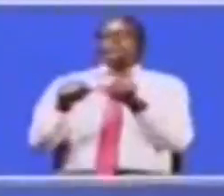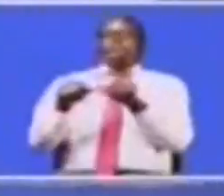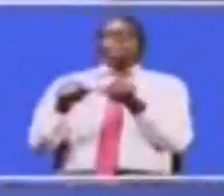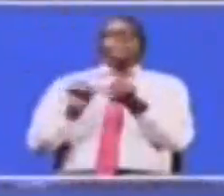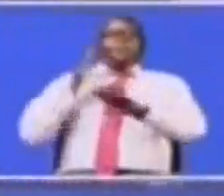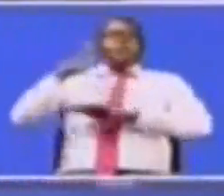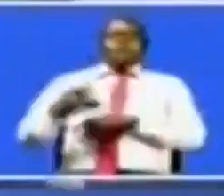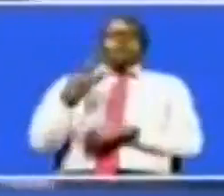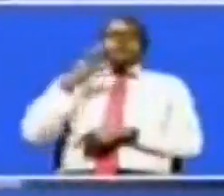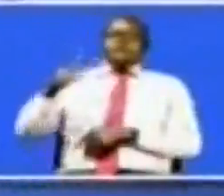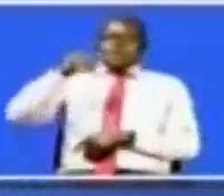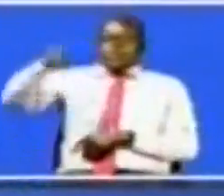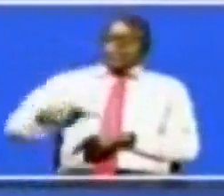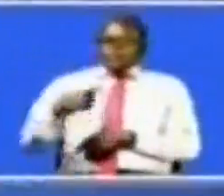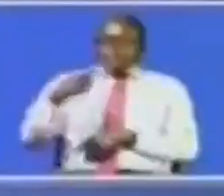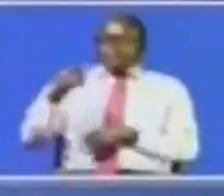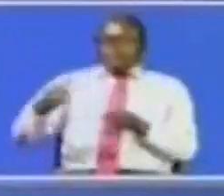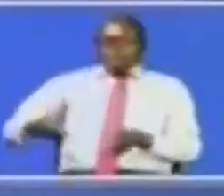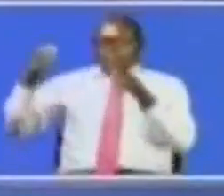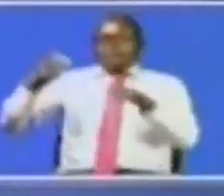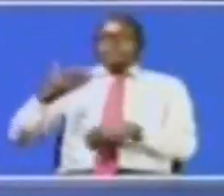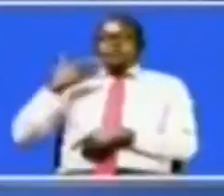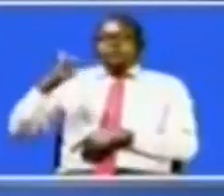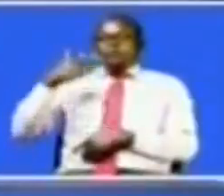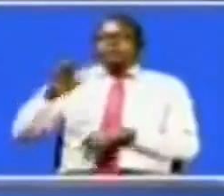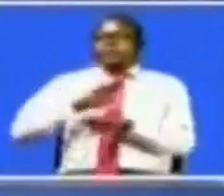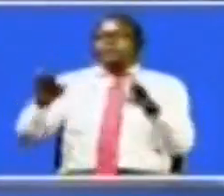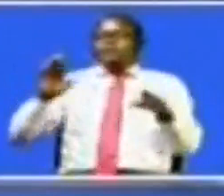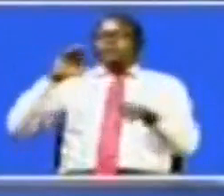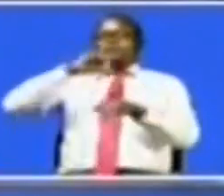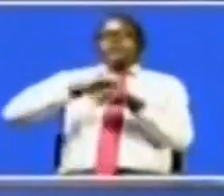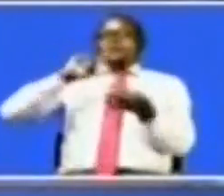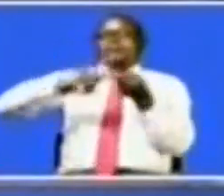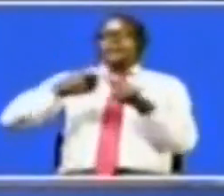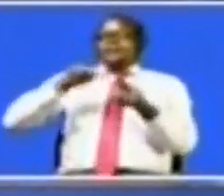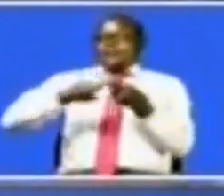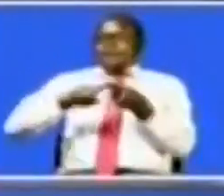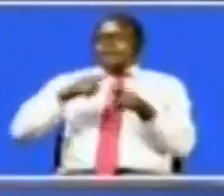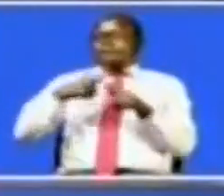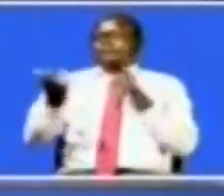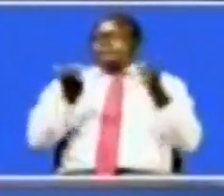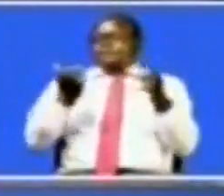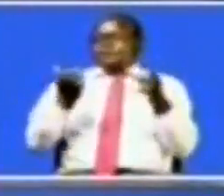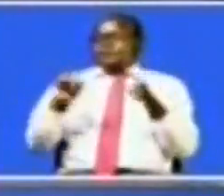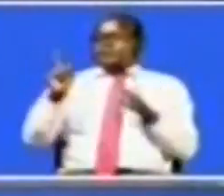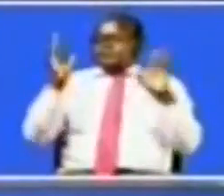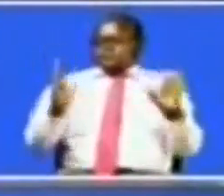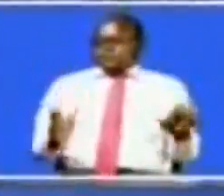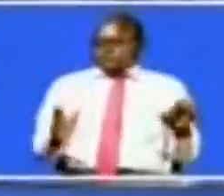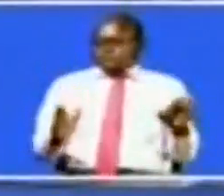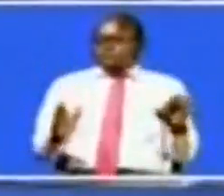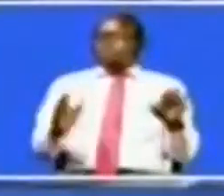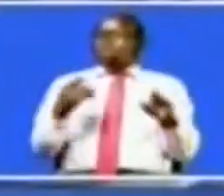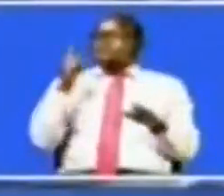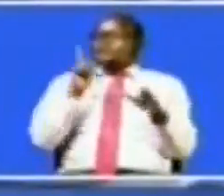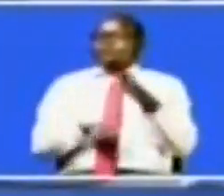almost 400,000 bags of the sugar that were nabbed did not meet standards, despite Trade and Industry Cabinet Secretary ruling out